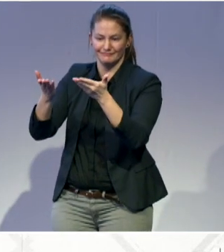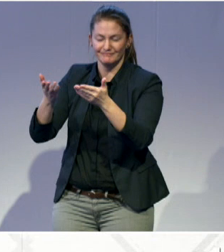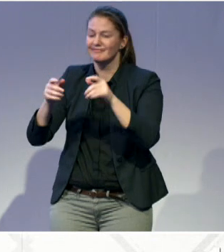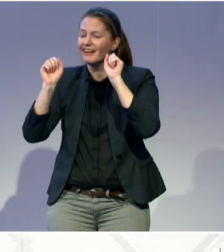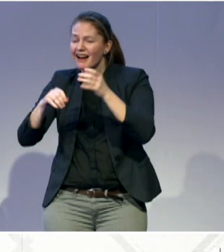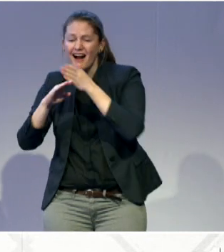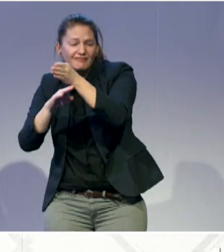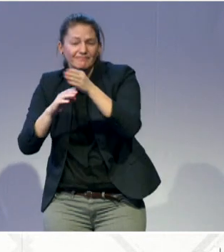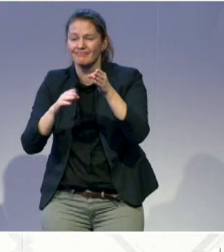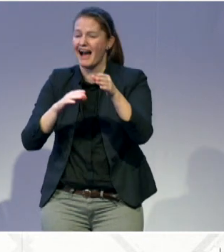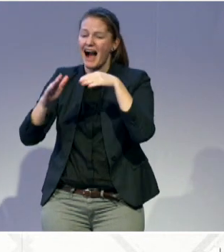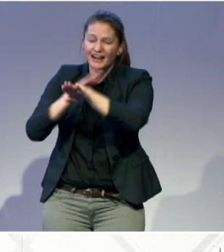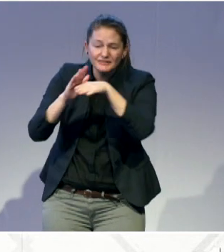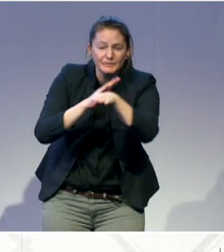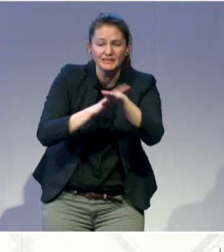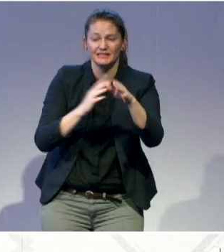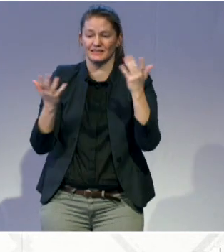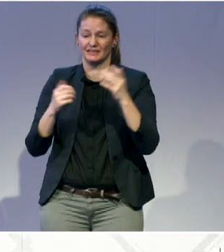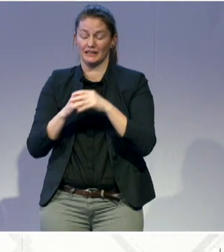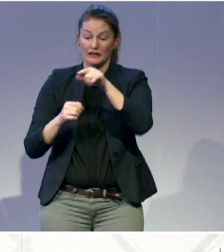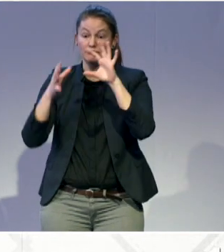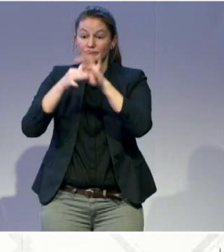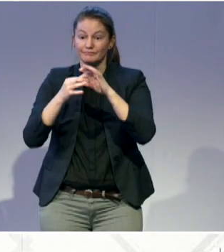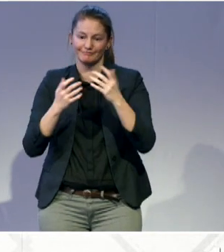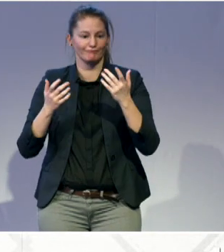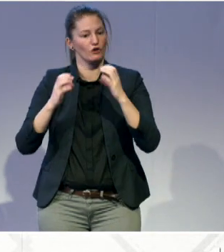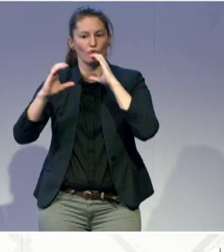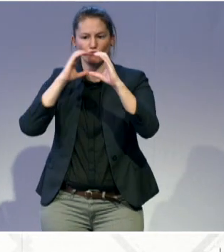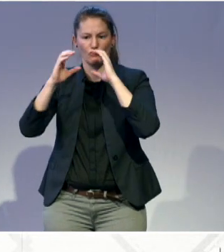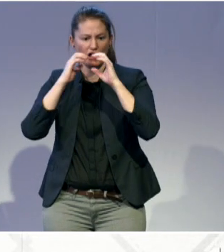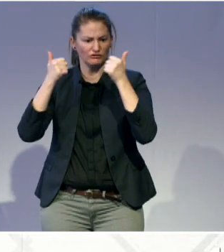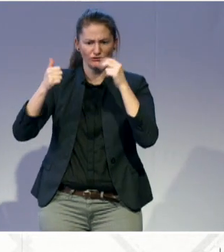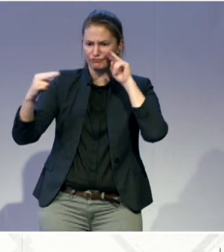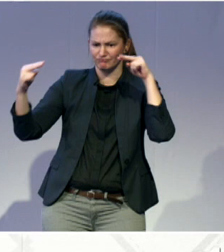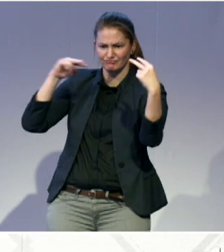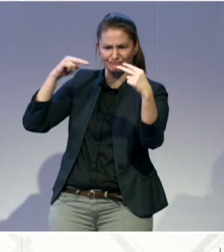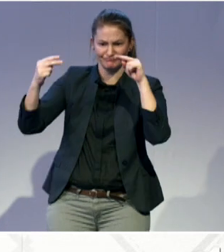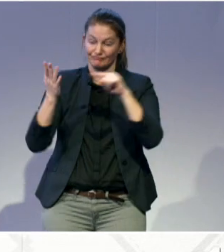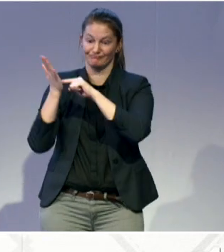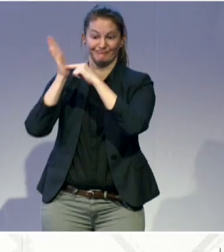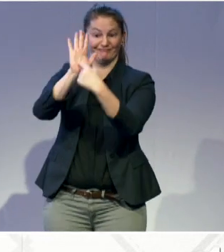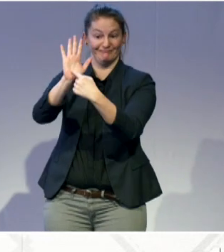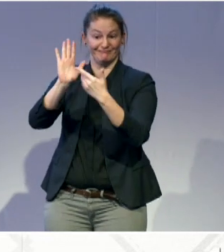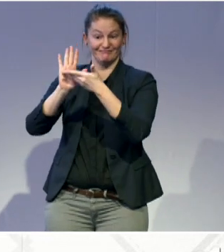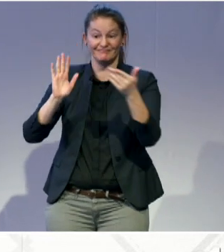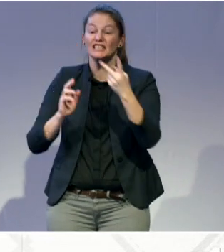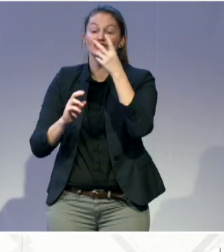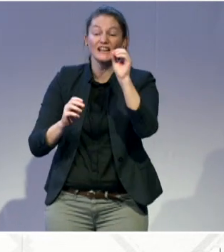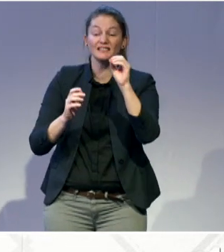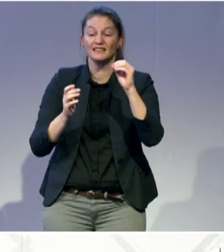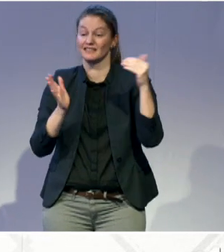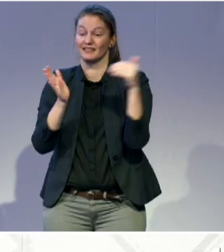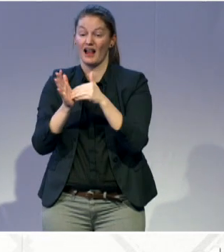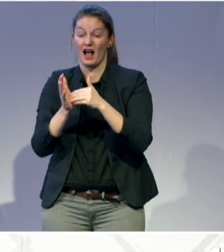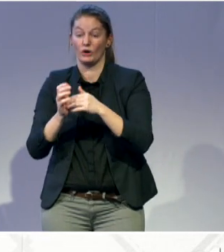house, along with a team of demonstrators, traveled 20,000 kilometers to show the public, building officials and public officials